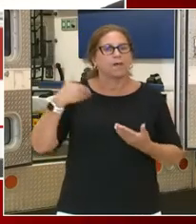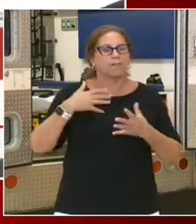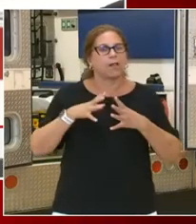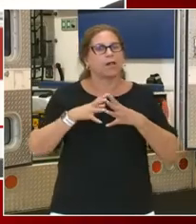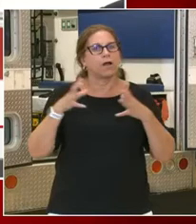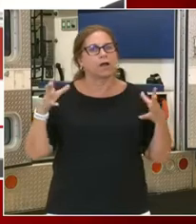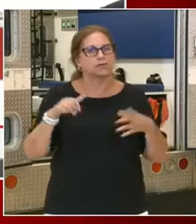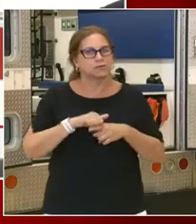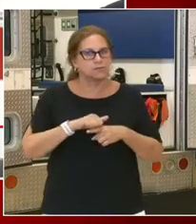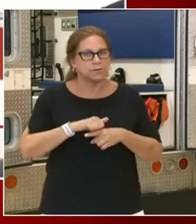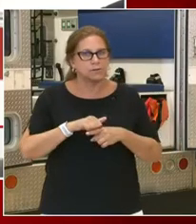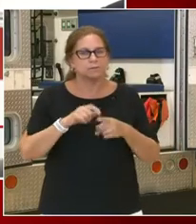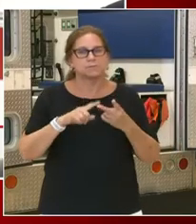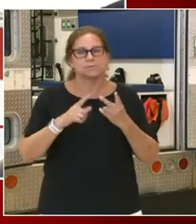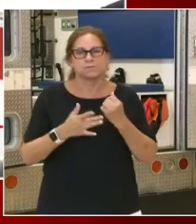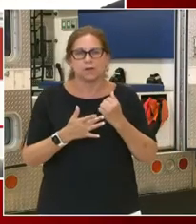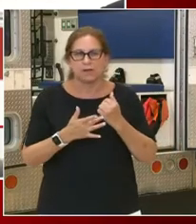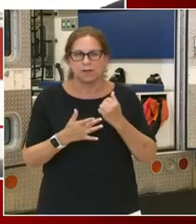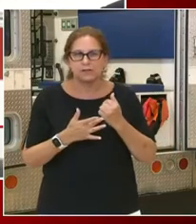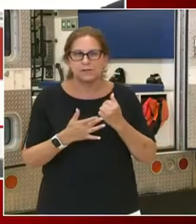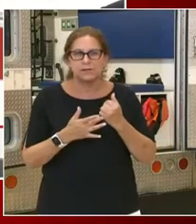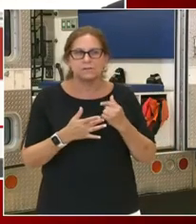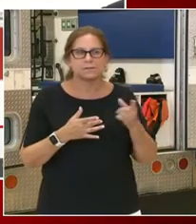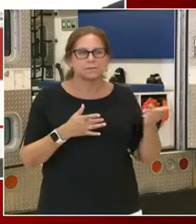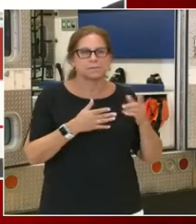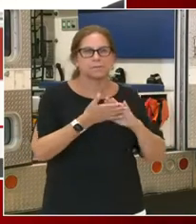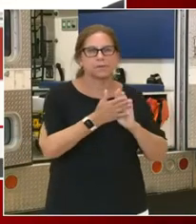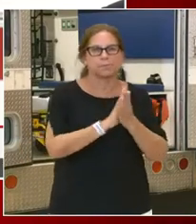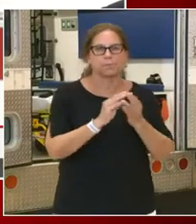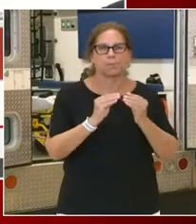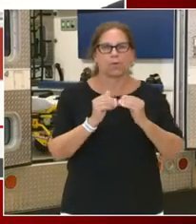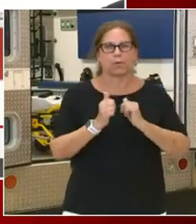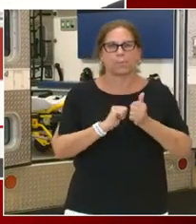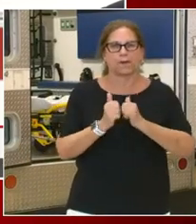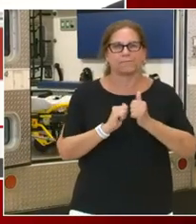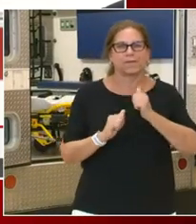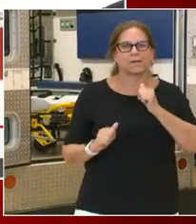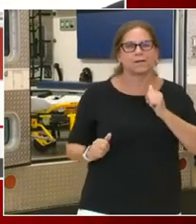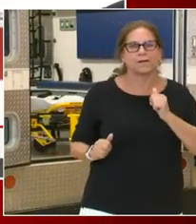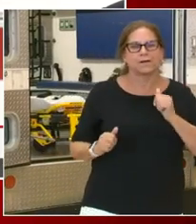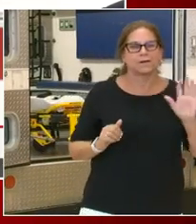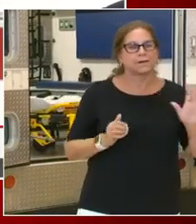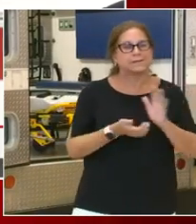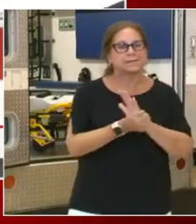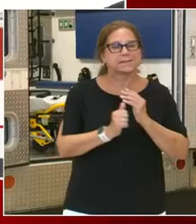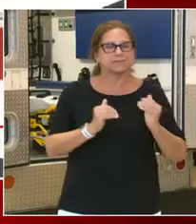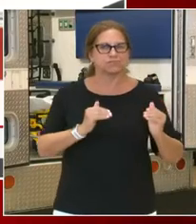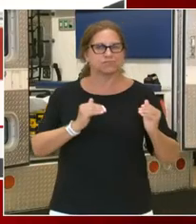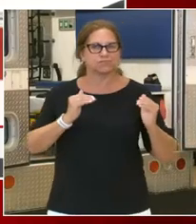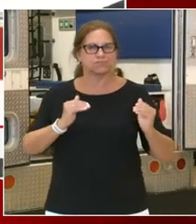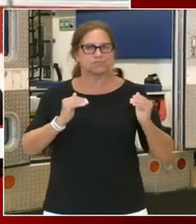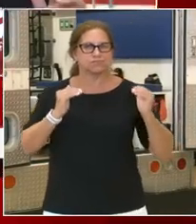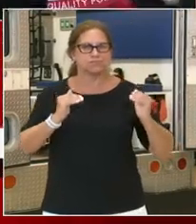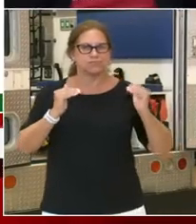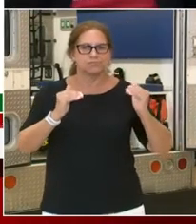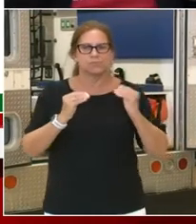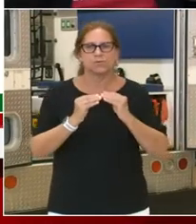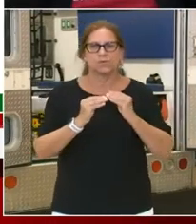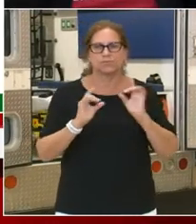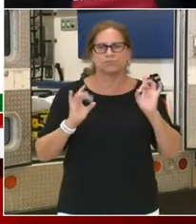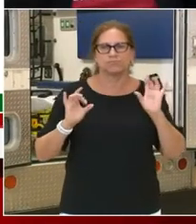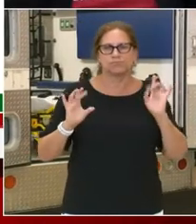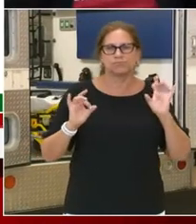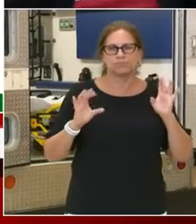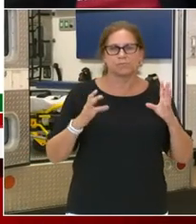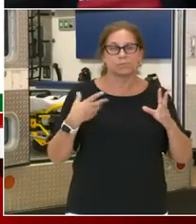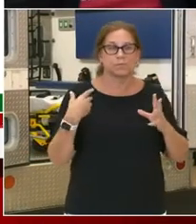most competitive candidate in the region. We do that by providing high quality training. We do that by providing